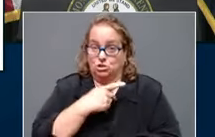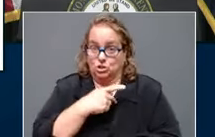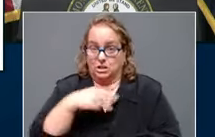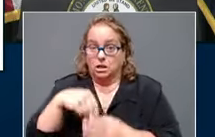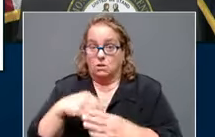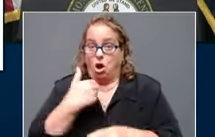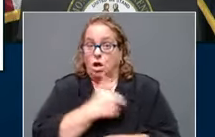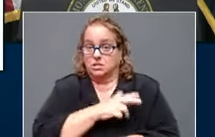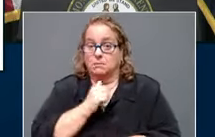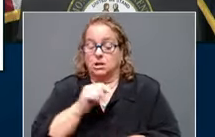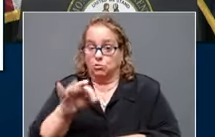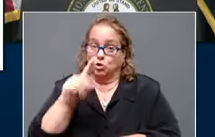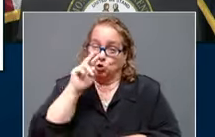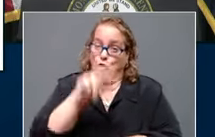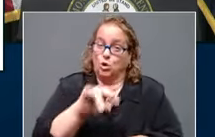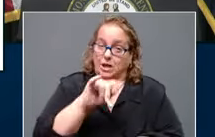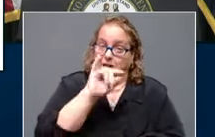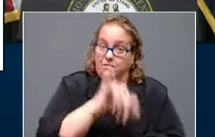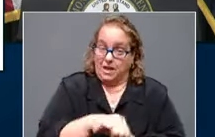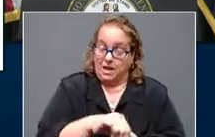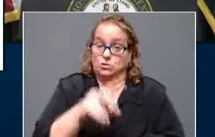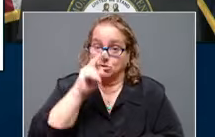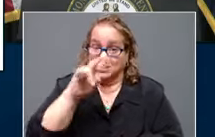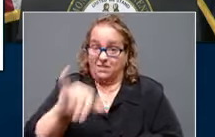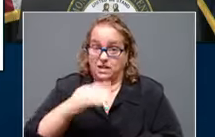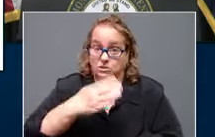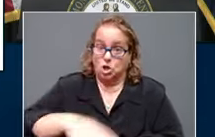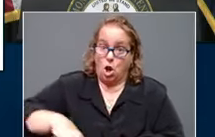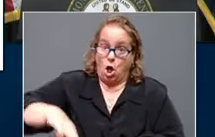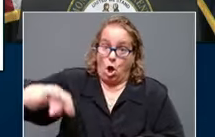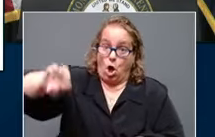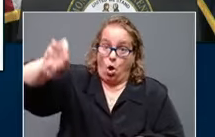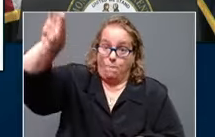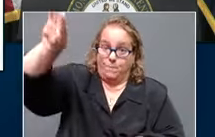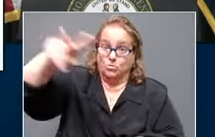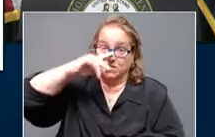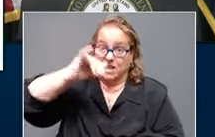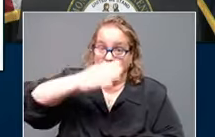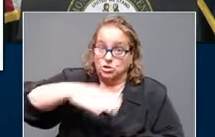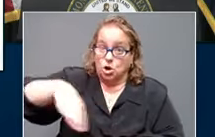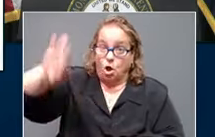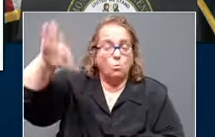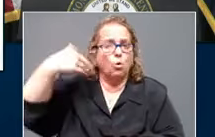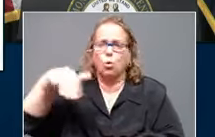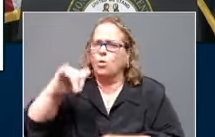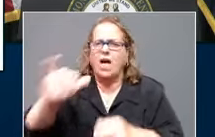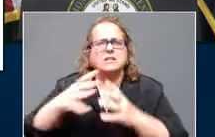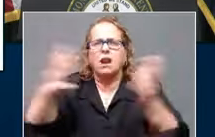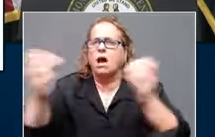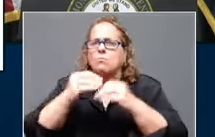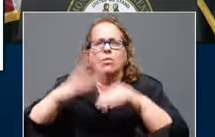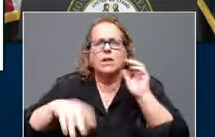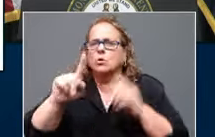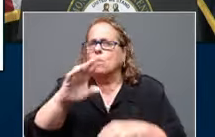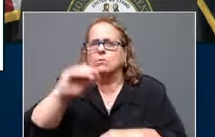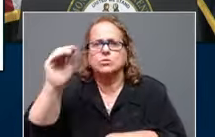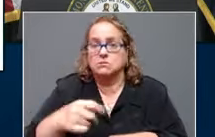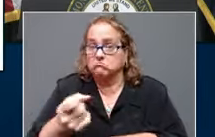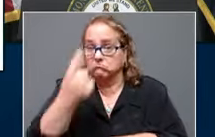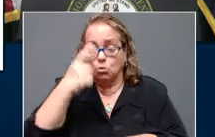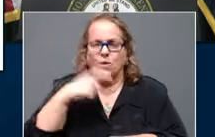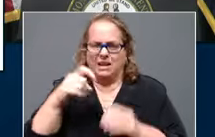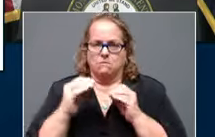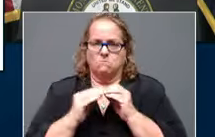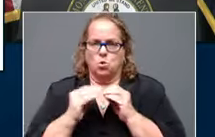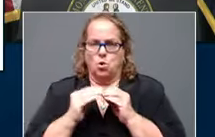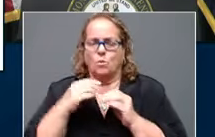nowhere close to the rate of increase. In other words, we need to make sure that we try to pace or match what